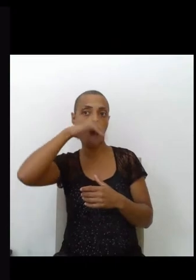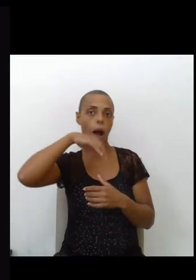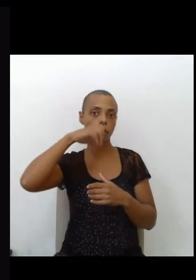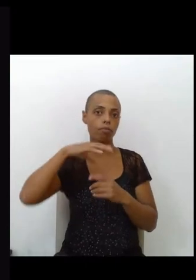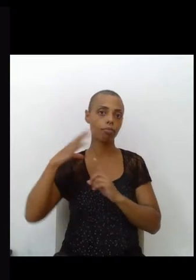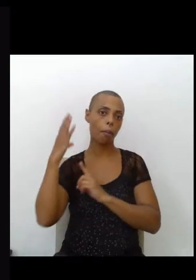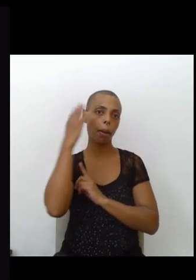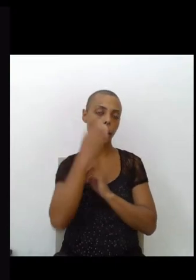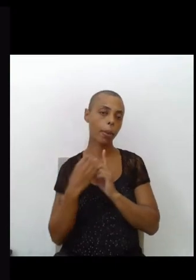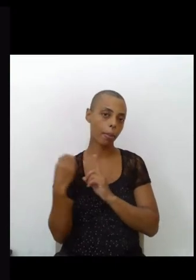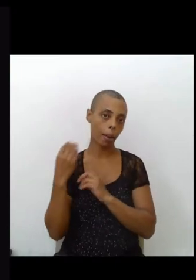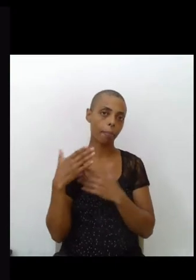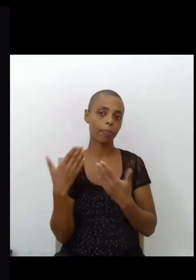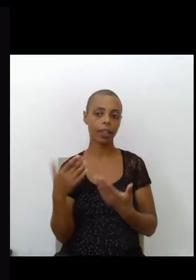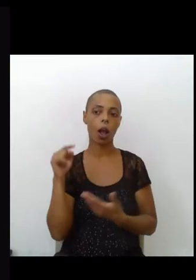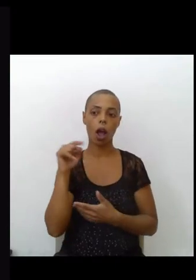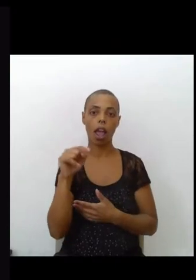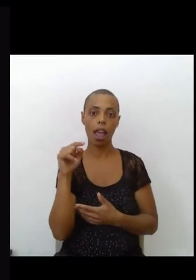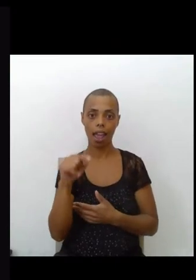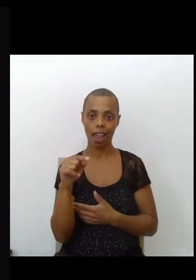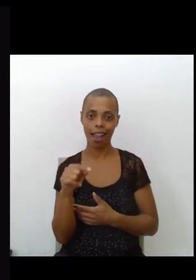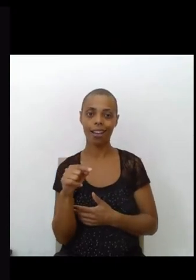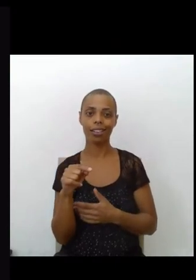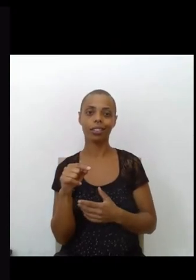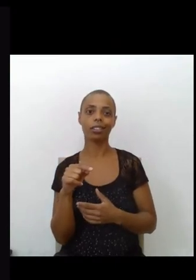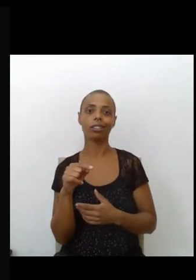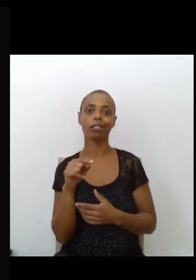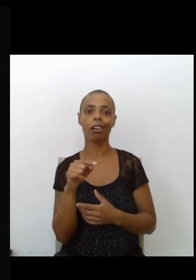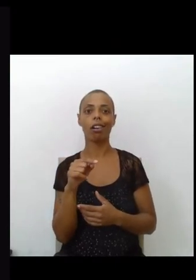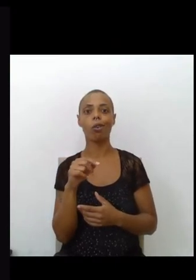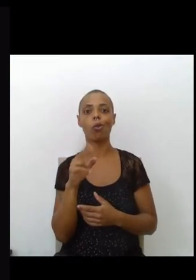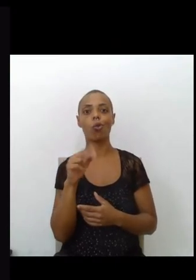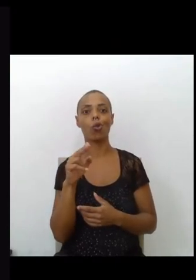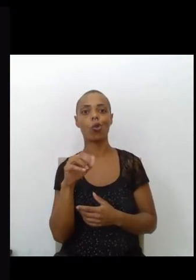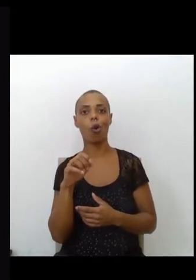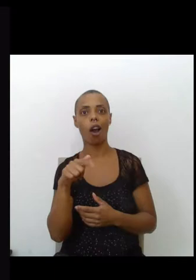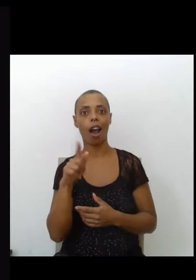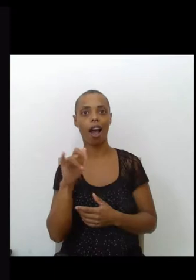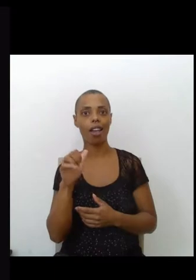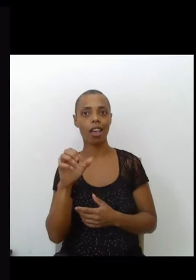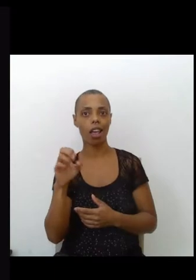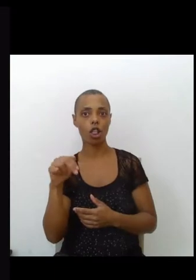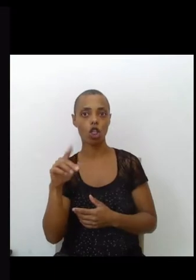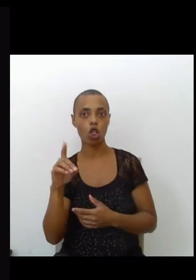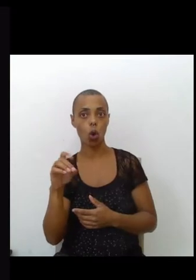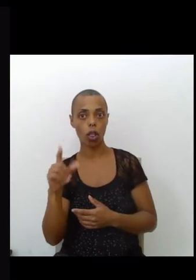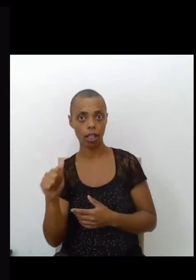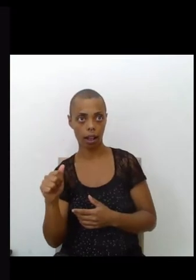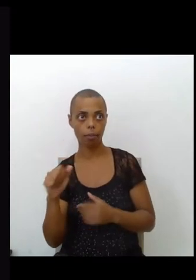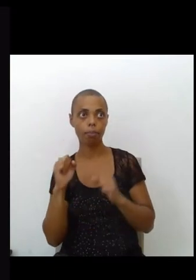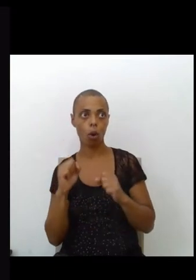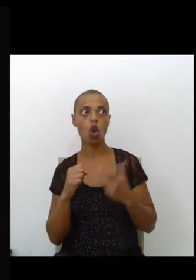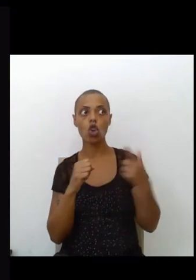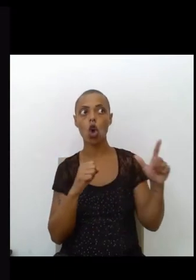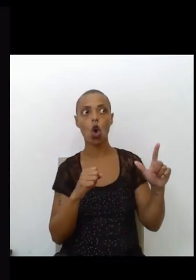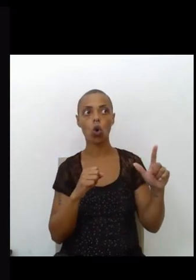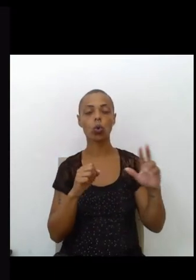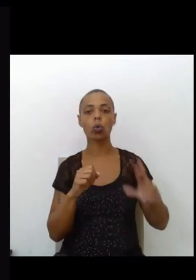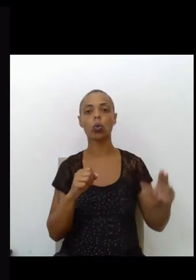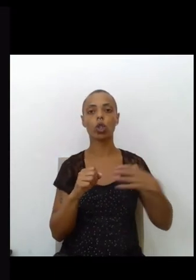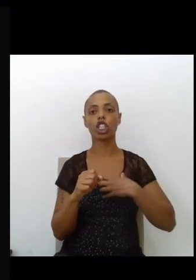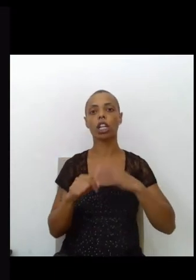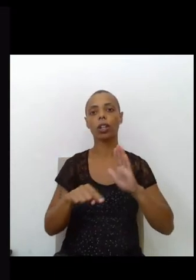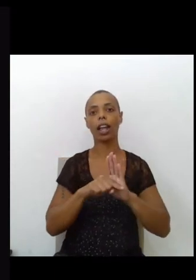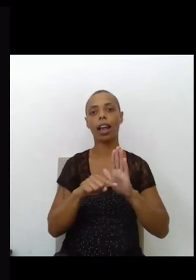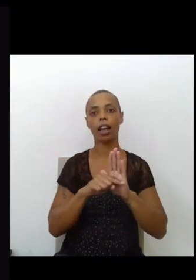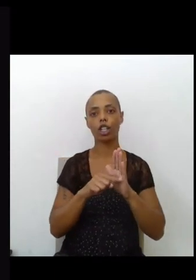may be used approachfully by others as shown in a text that I looked at by gazella